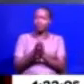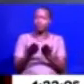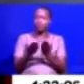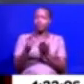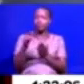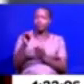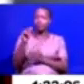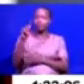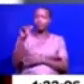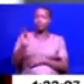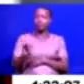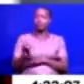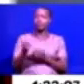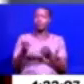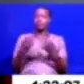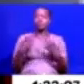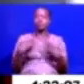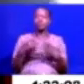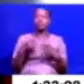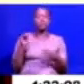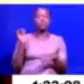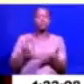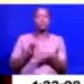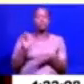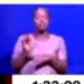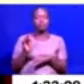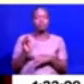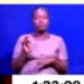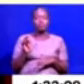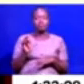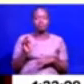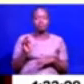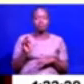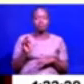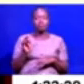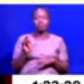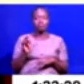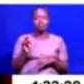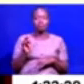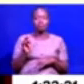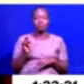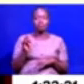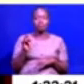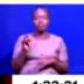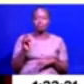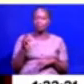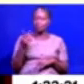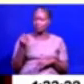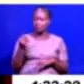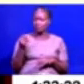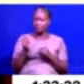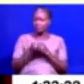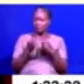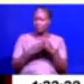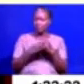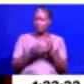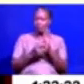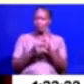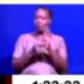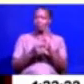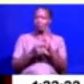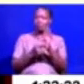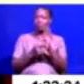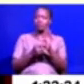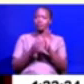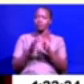the highest number of population affected by trachoma. Since the last 2018, it showed that out of